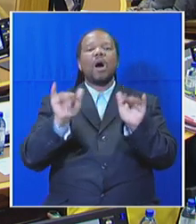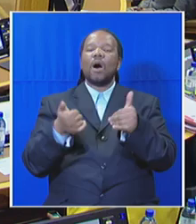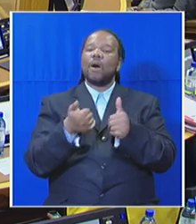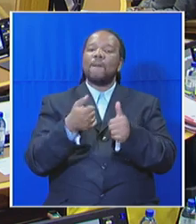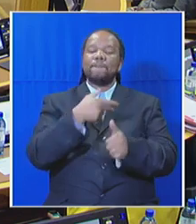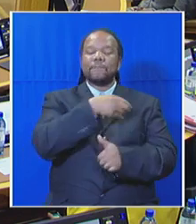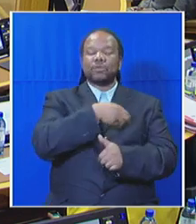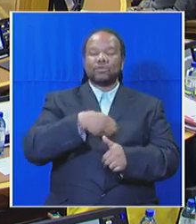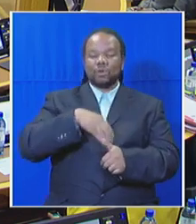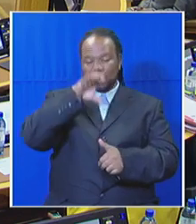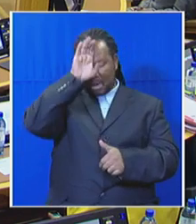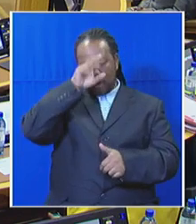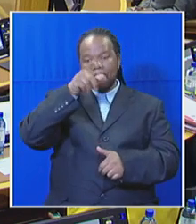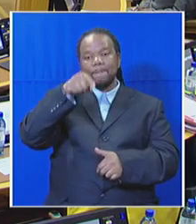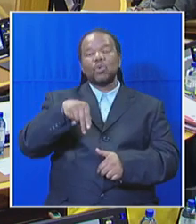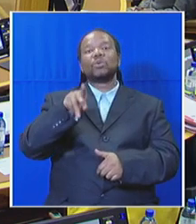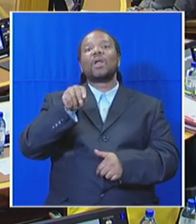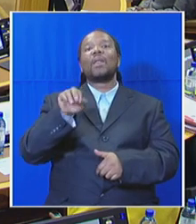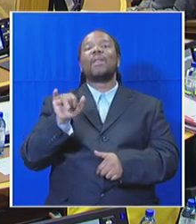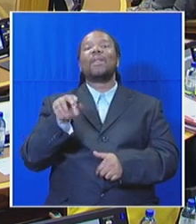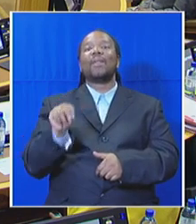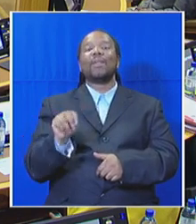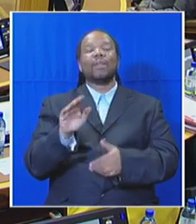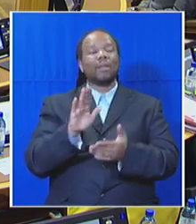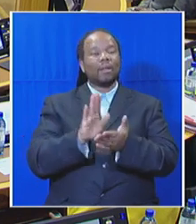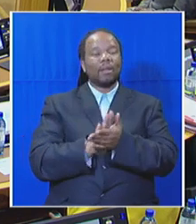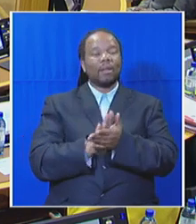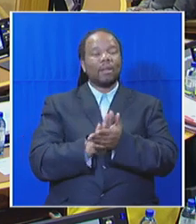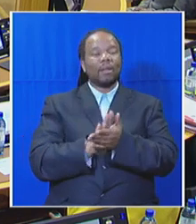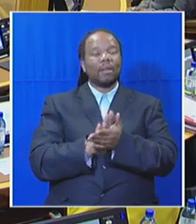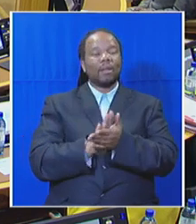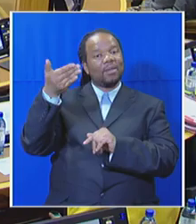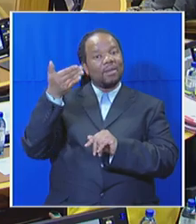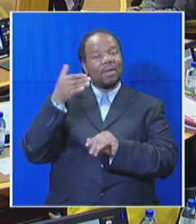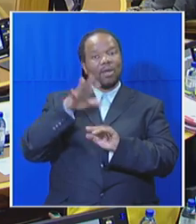has in the last year annexed the Crimea, invaded the Ukraine,